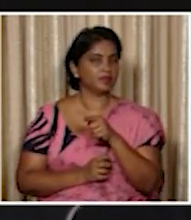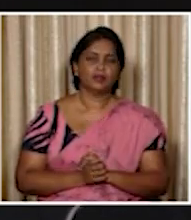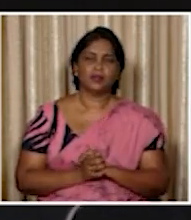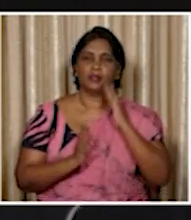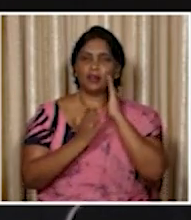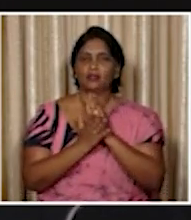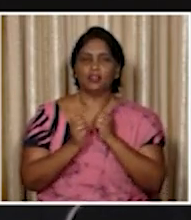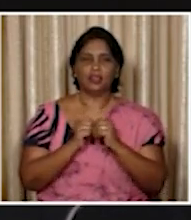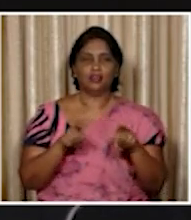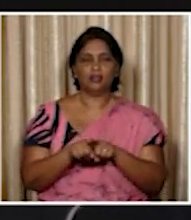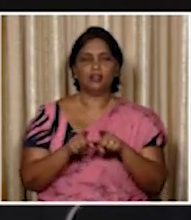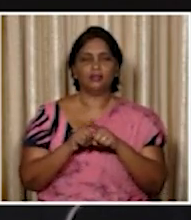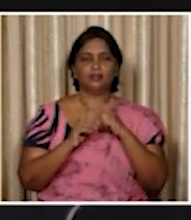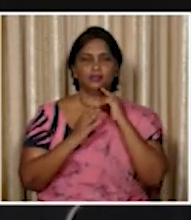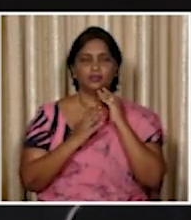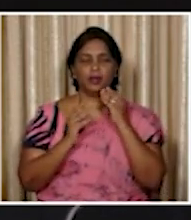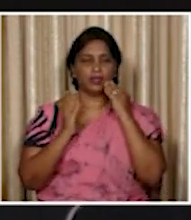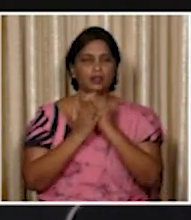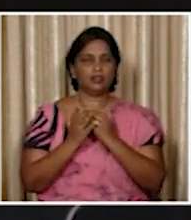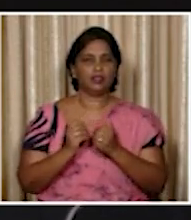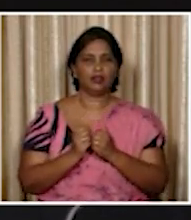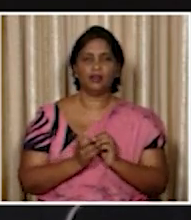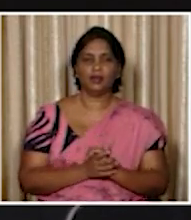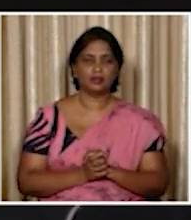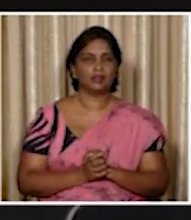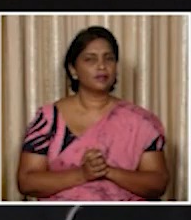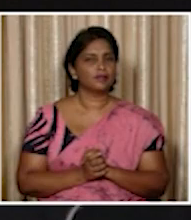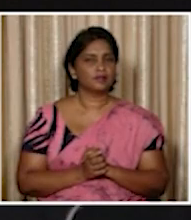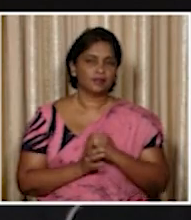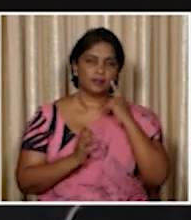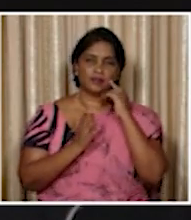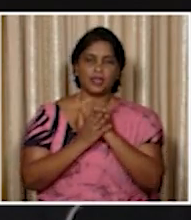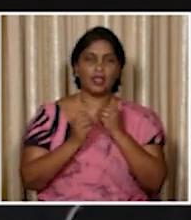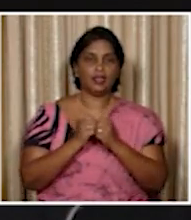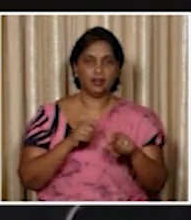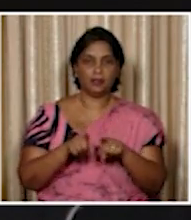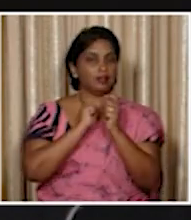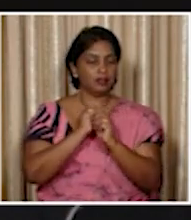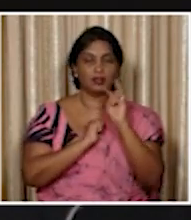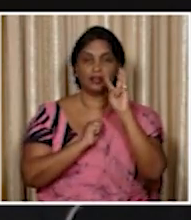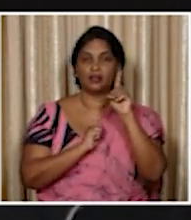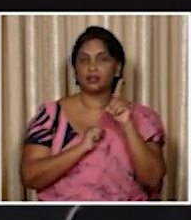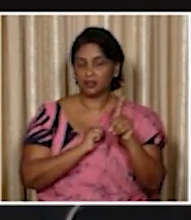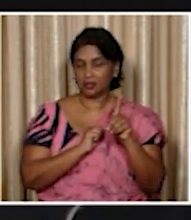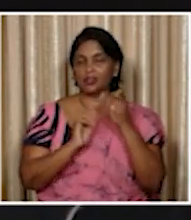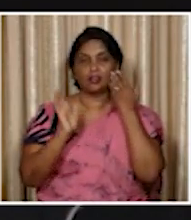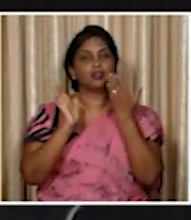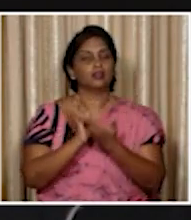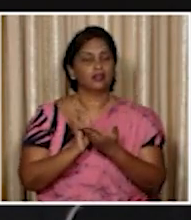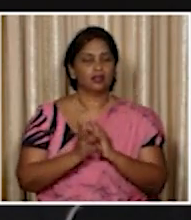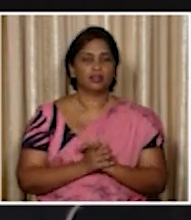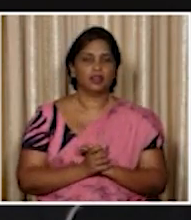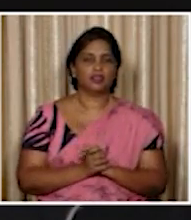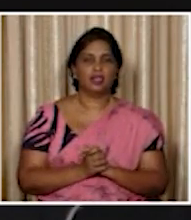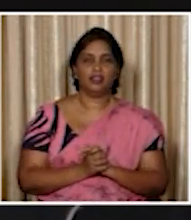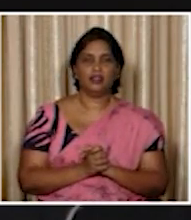the amendments to almost 31 clauses. Almost more than half the bill,